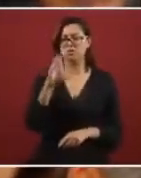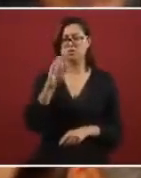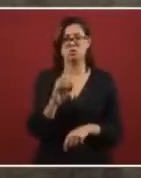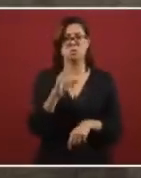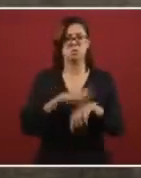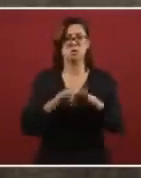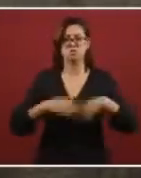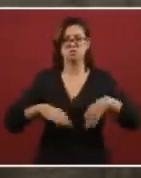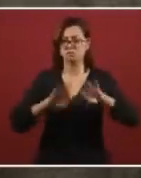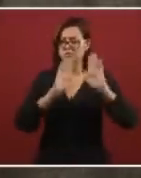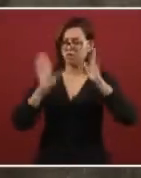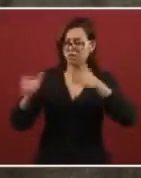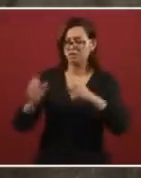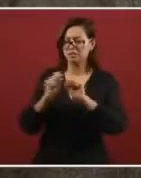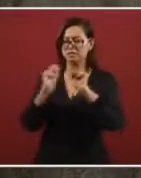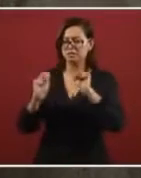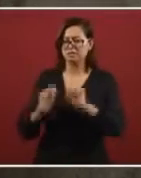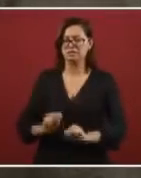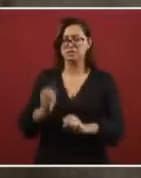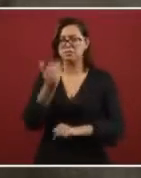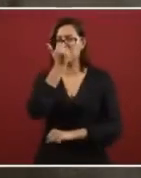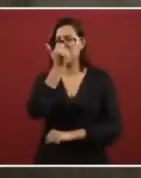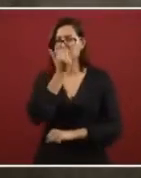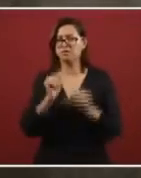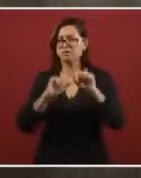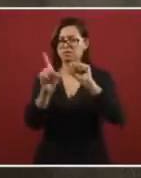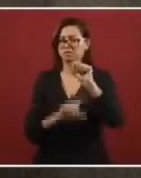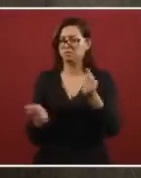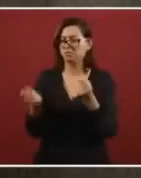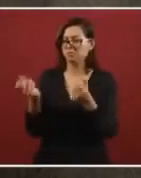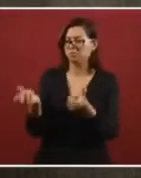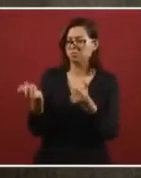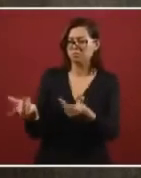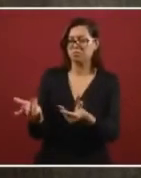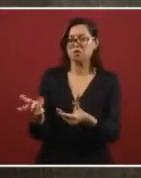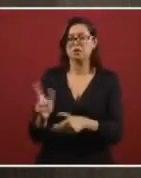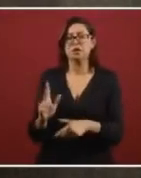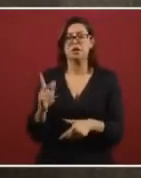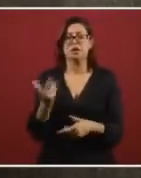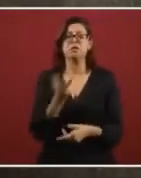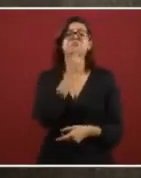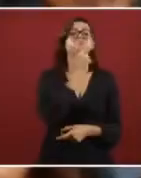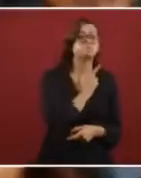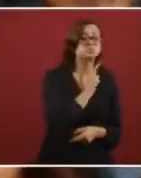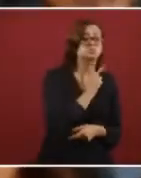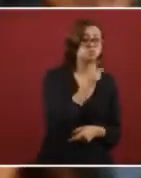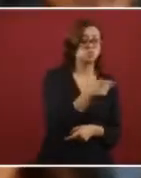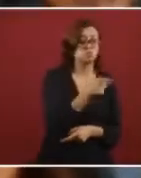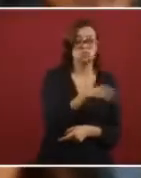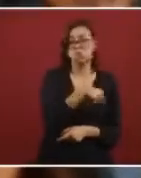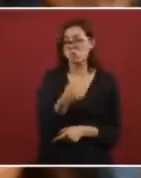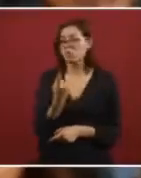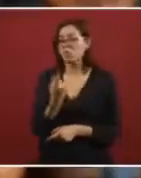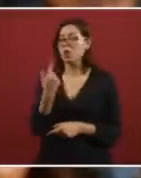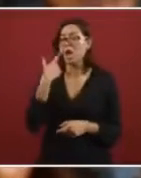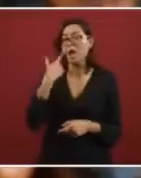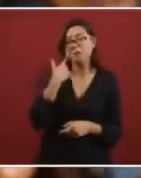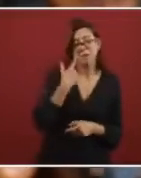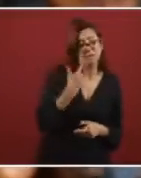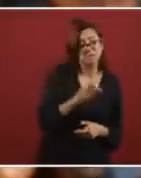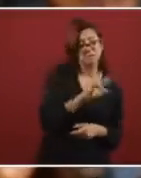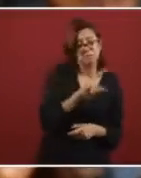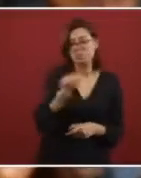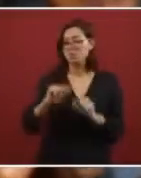the system to help feed the country? And they